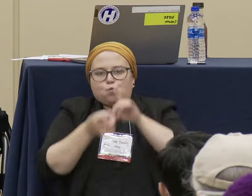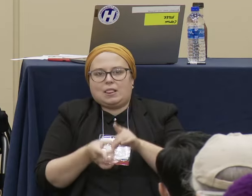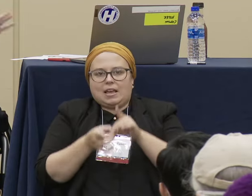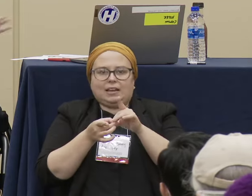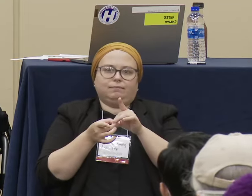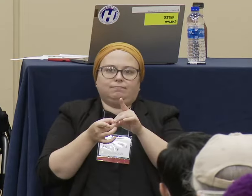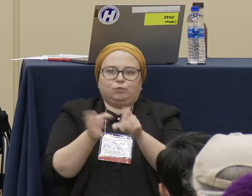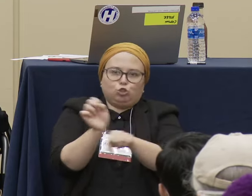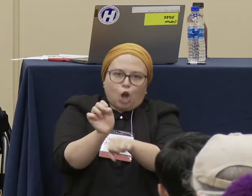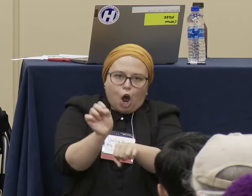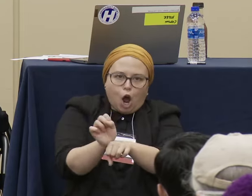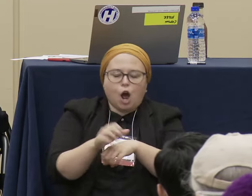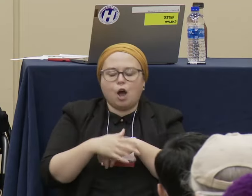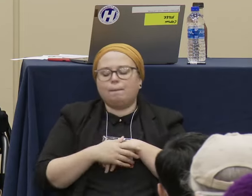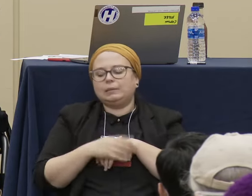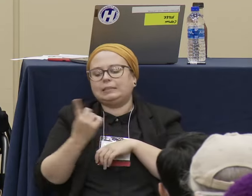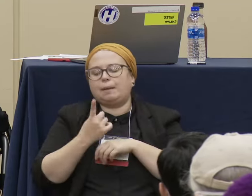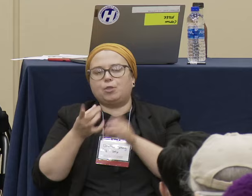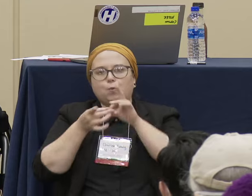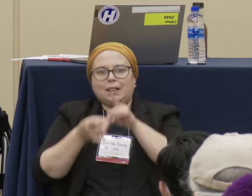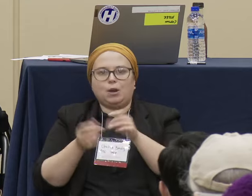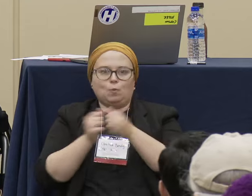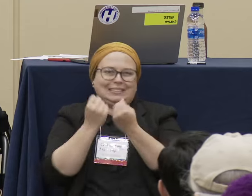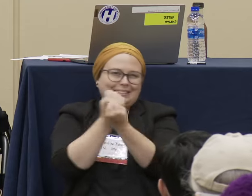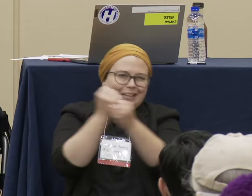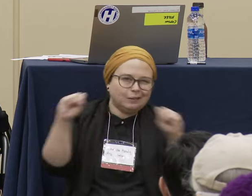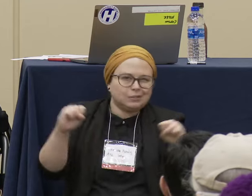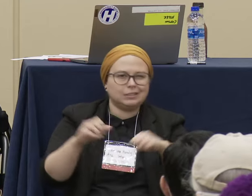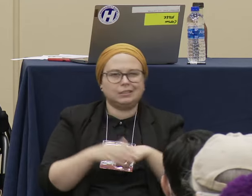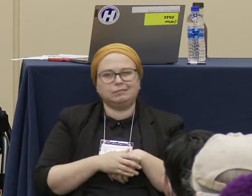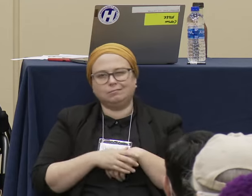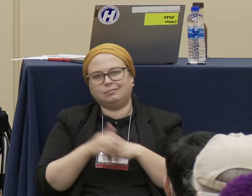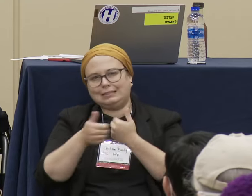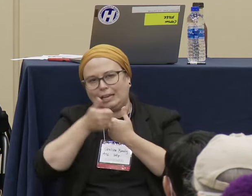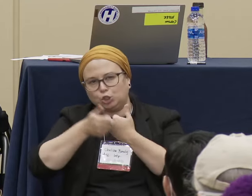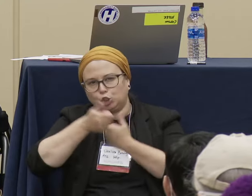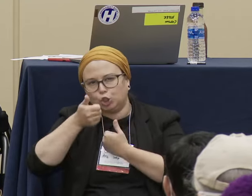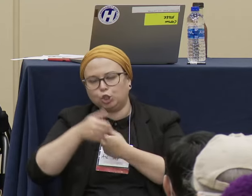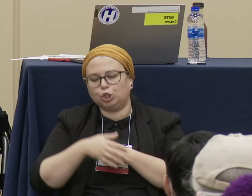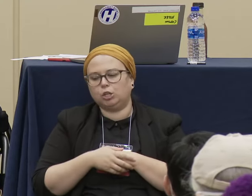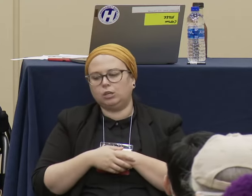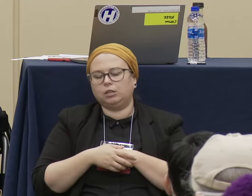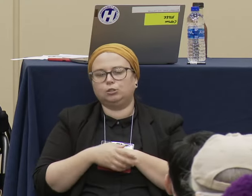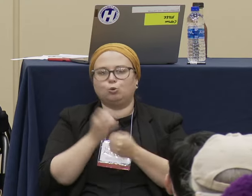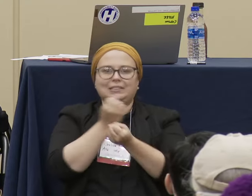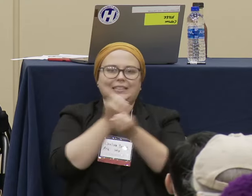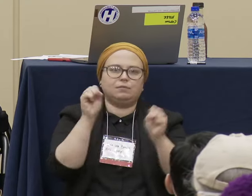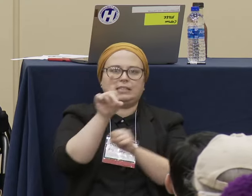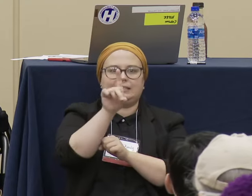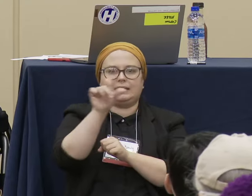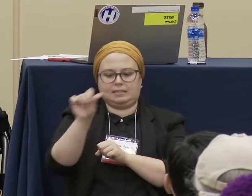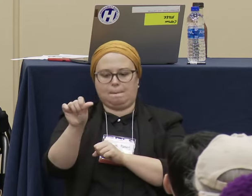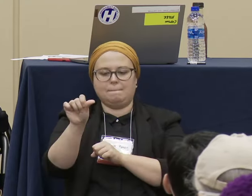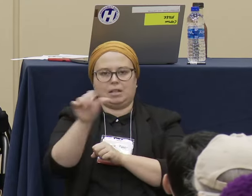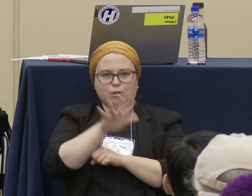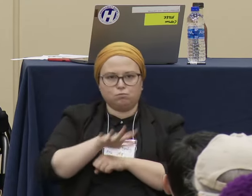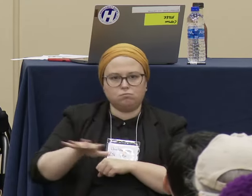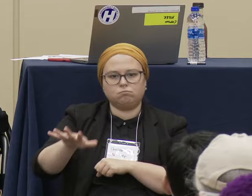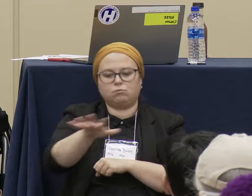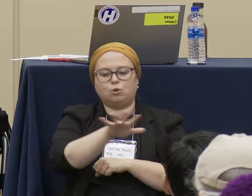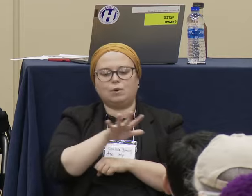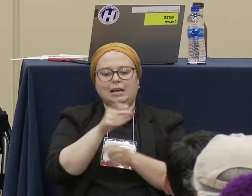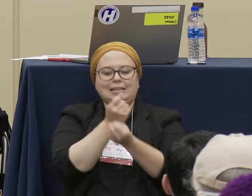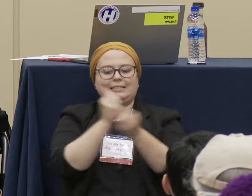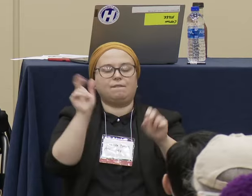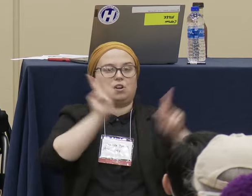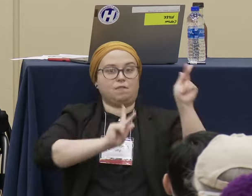safety, always something about safety or something about danger. And the safety in disability arenas is often the safety of the people